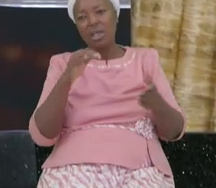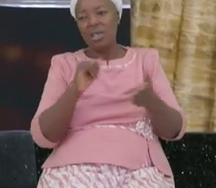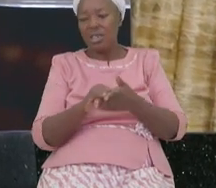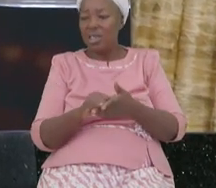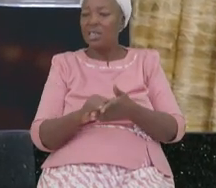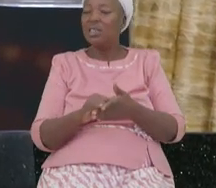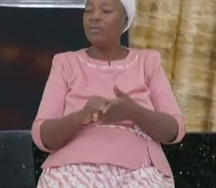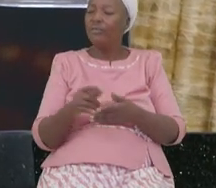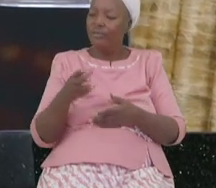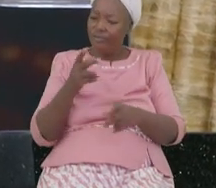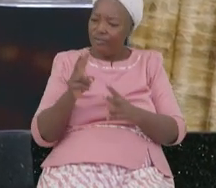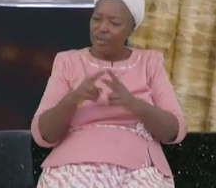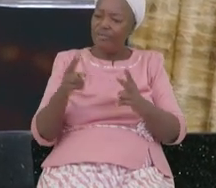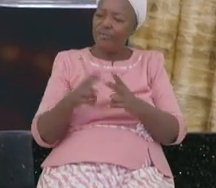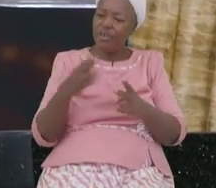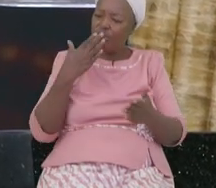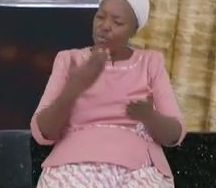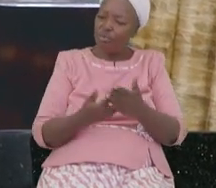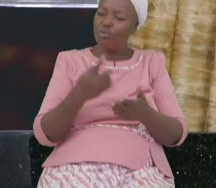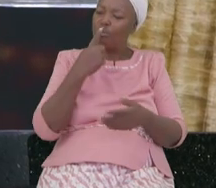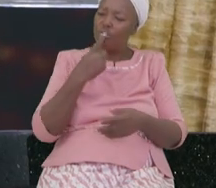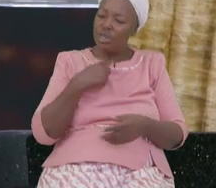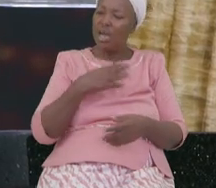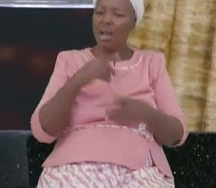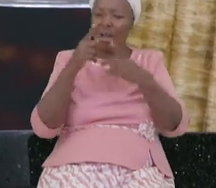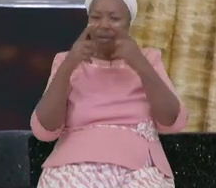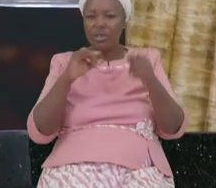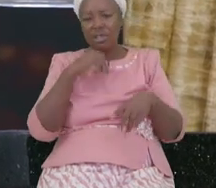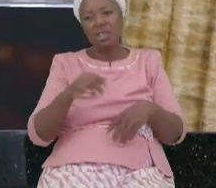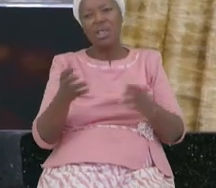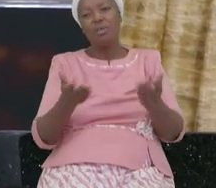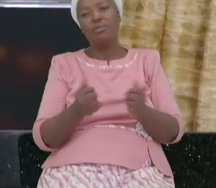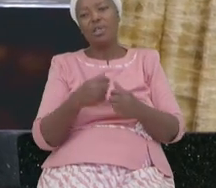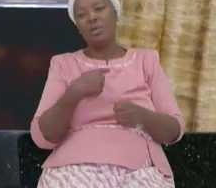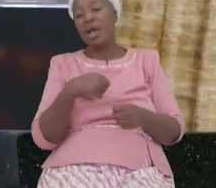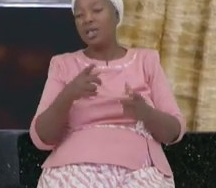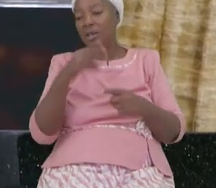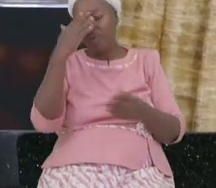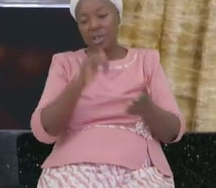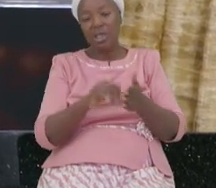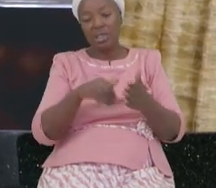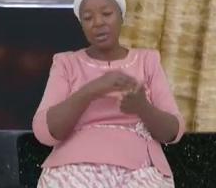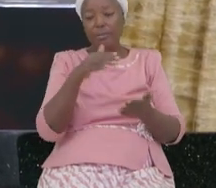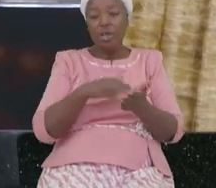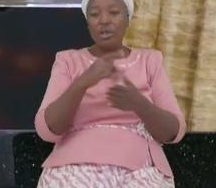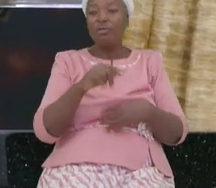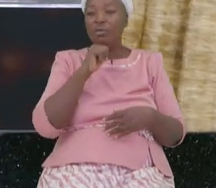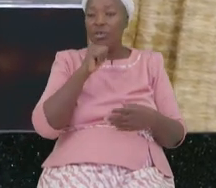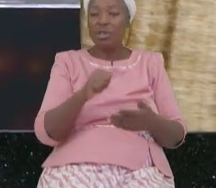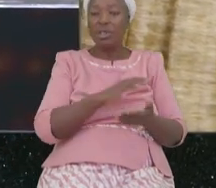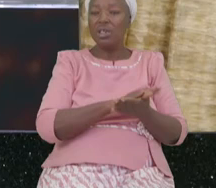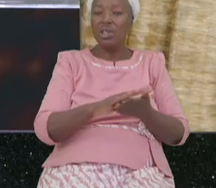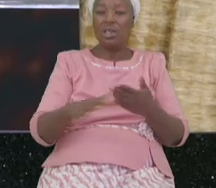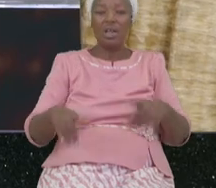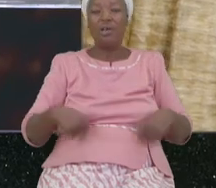original lip, original nature, original language is still here with me. And I dwell in the midst of a people of unclean lips. And then